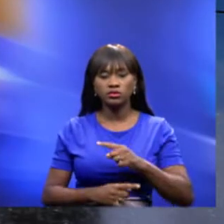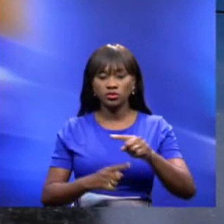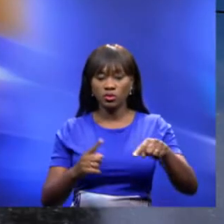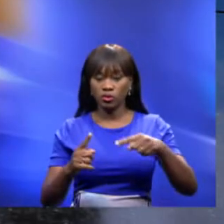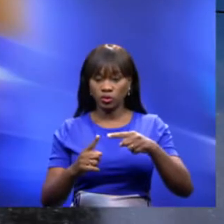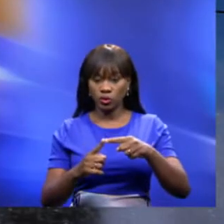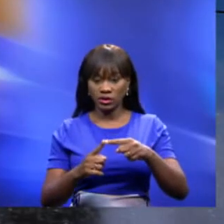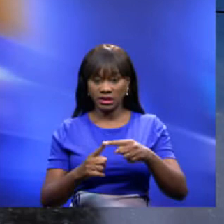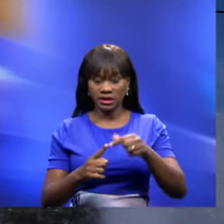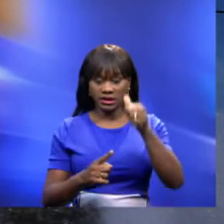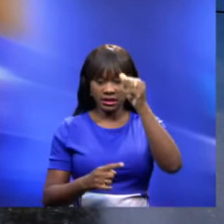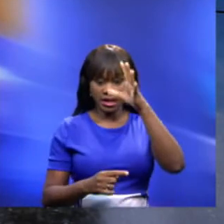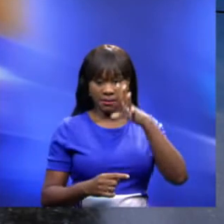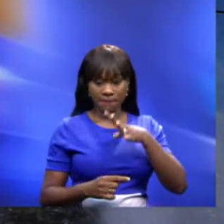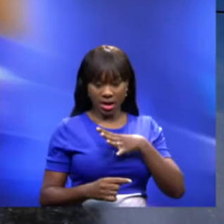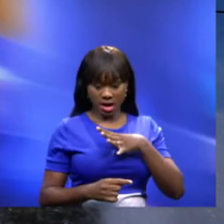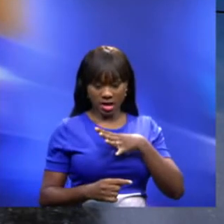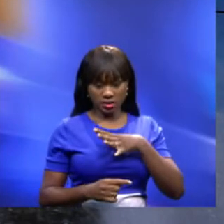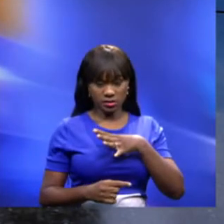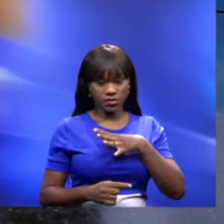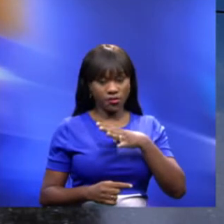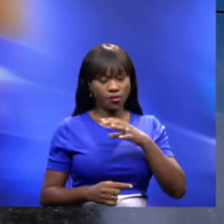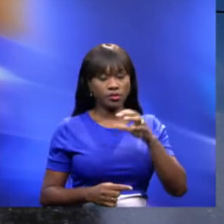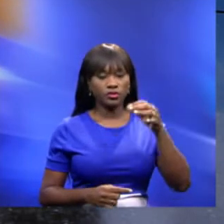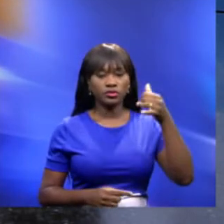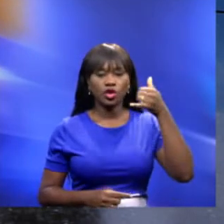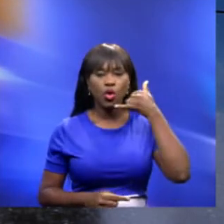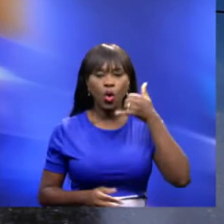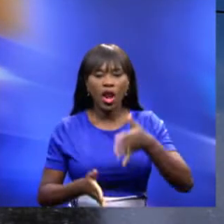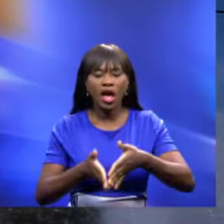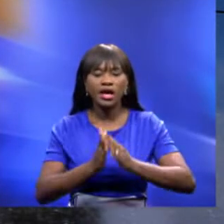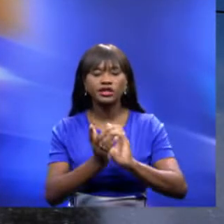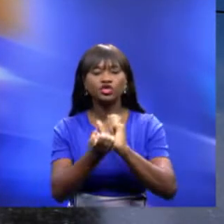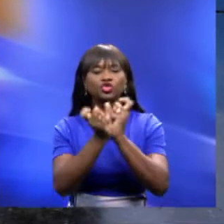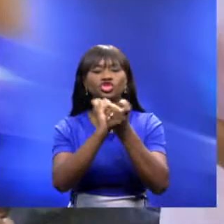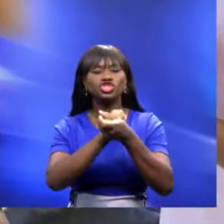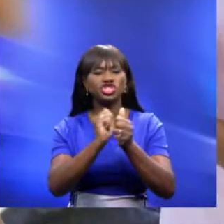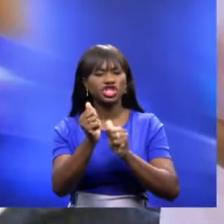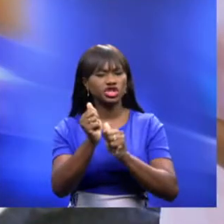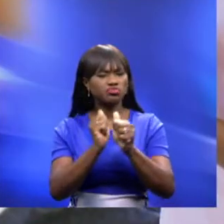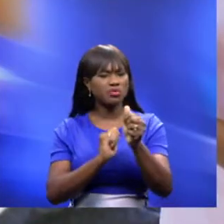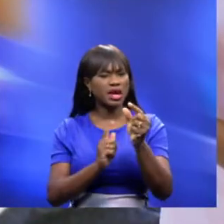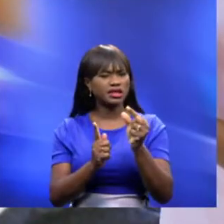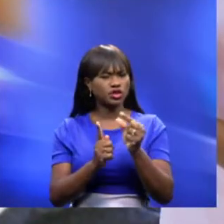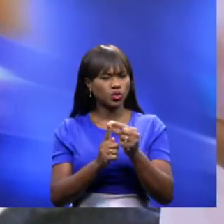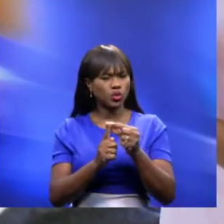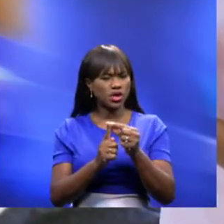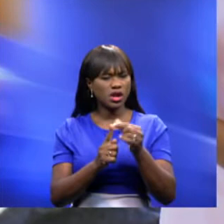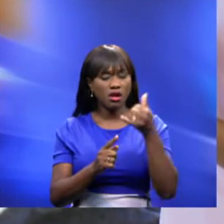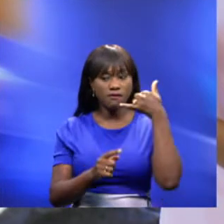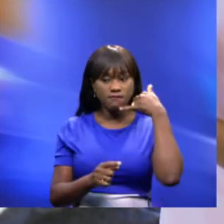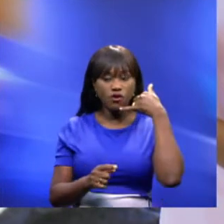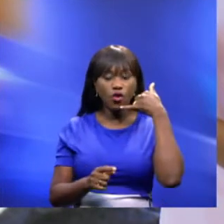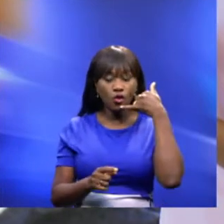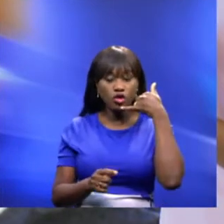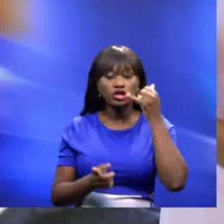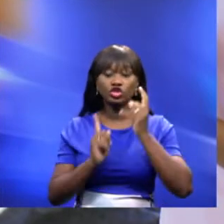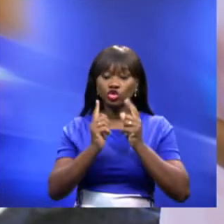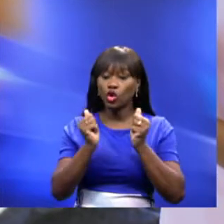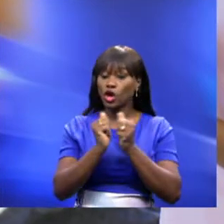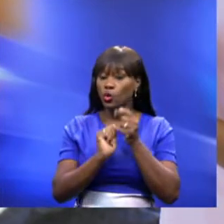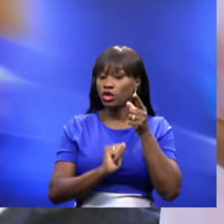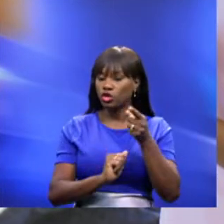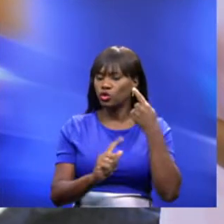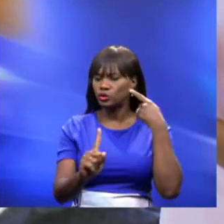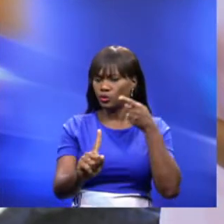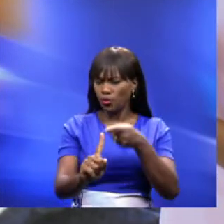or Sergeant Hamilton calls, he asks you to change your password with him on the phone. So he would, while he's on the phone with you, talking to you, he